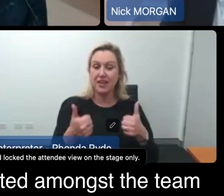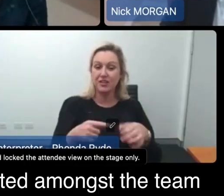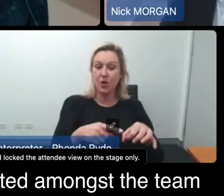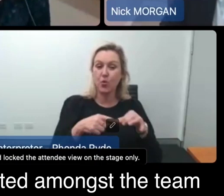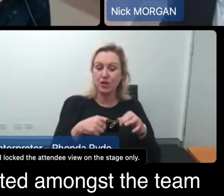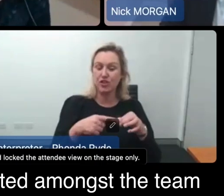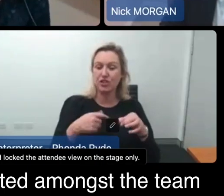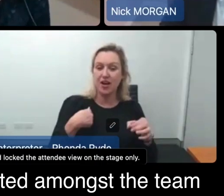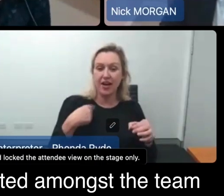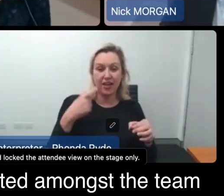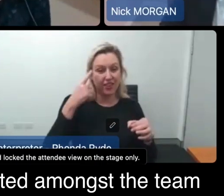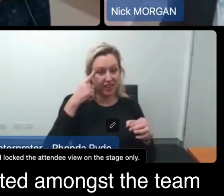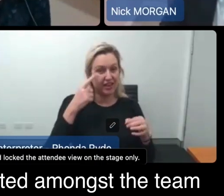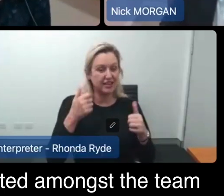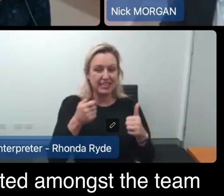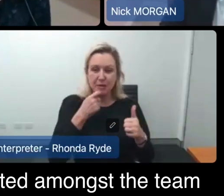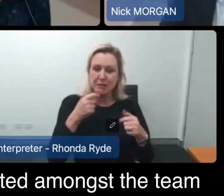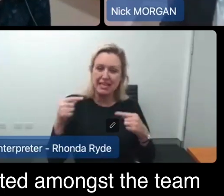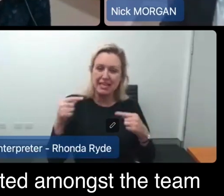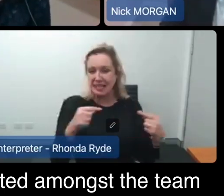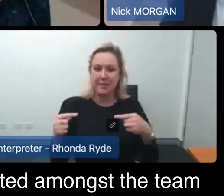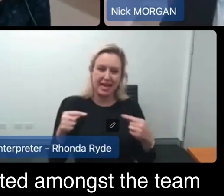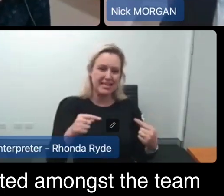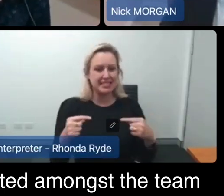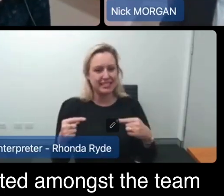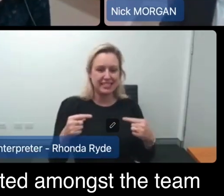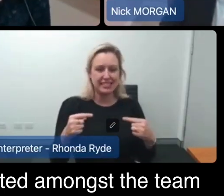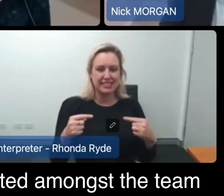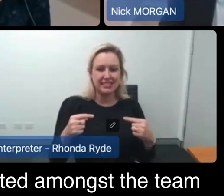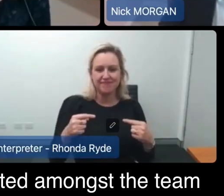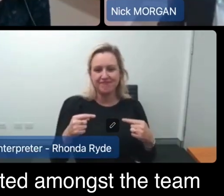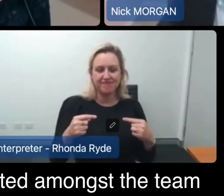that is being debated amongst